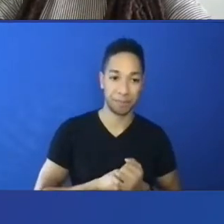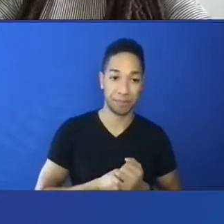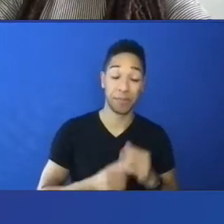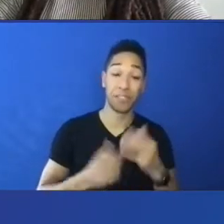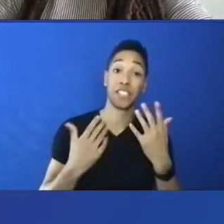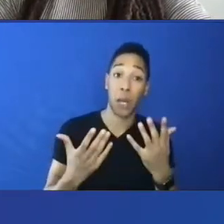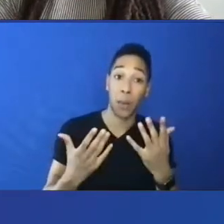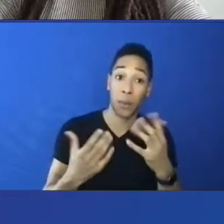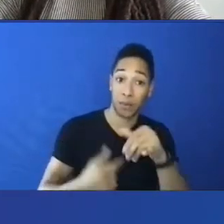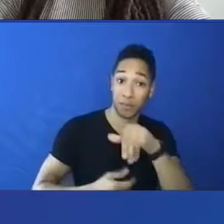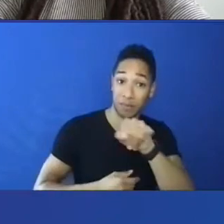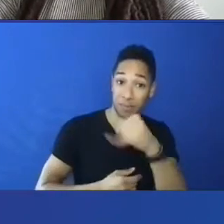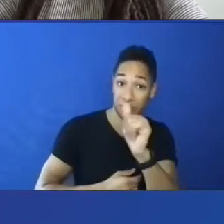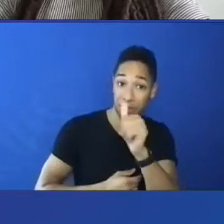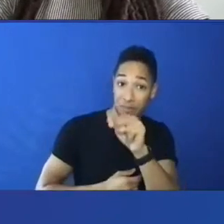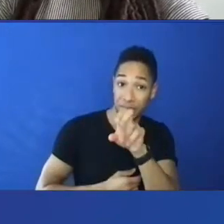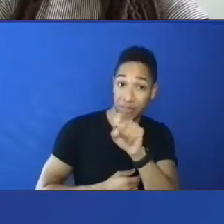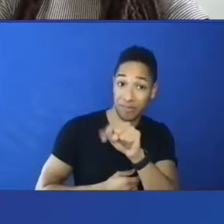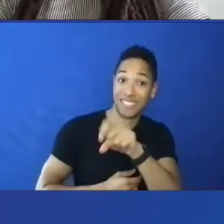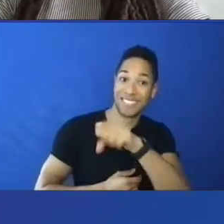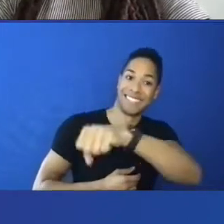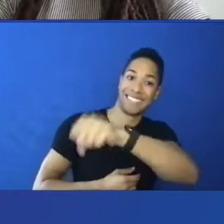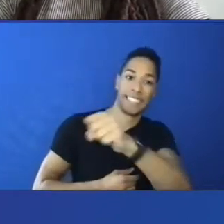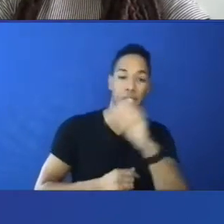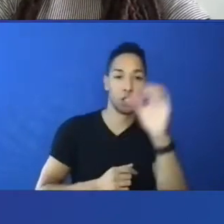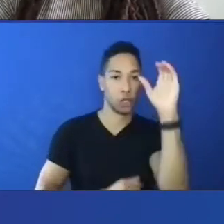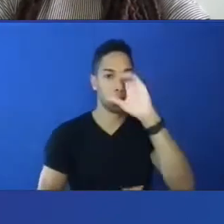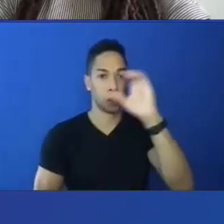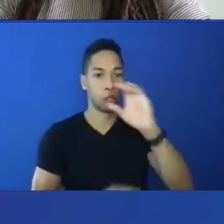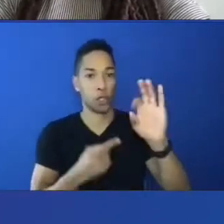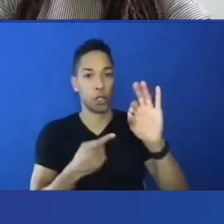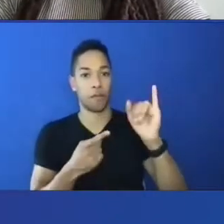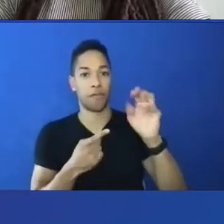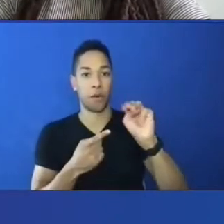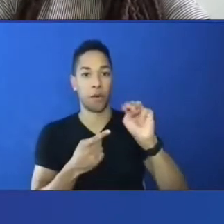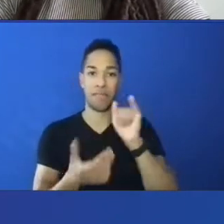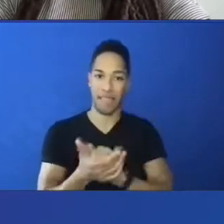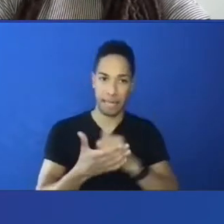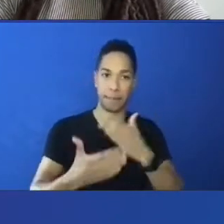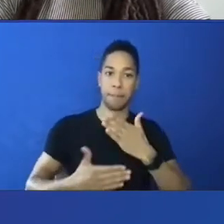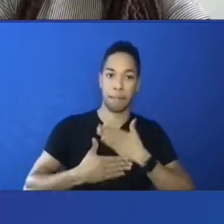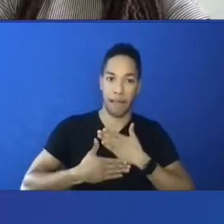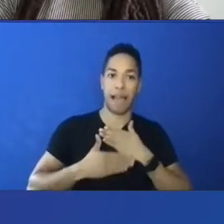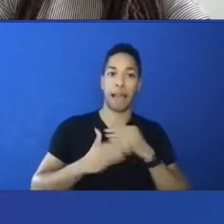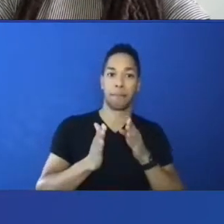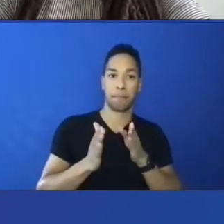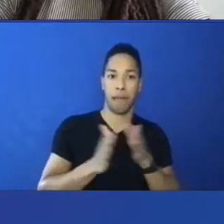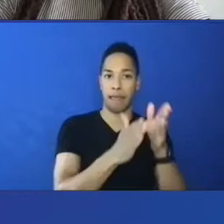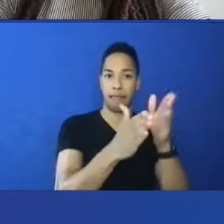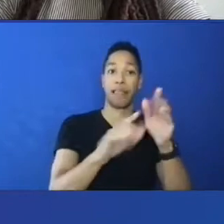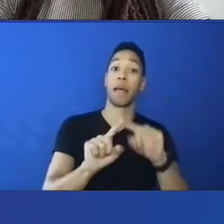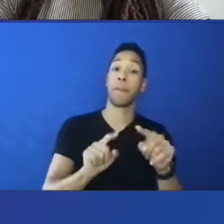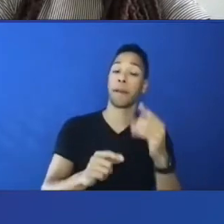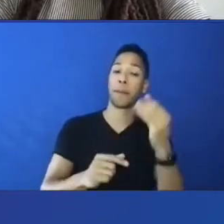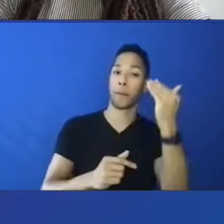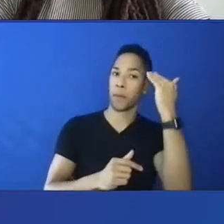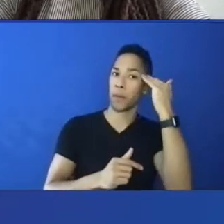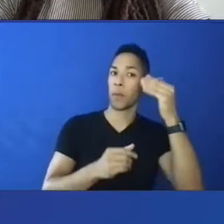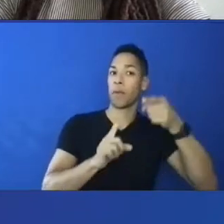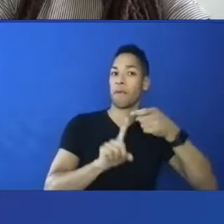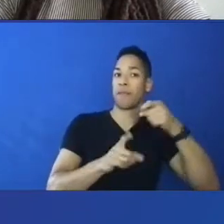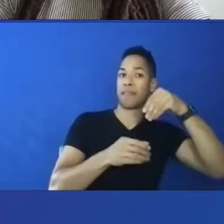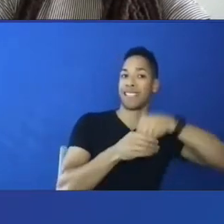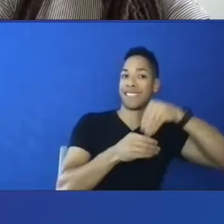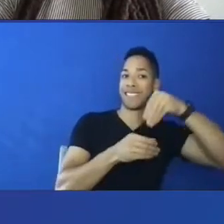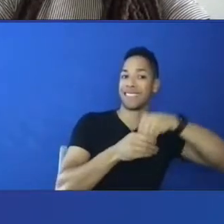yes, Janet, to your point on the search firm, that is sort of my pathway, but knew from the